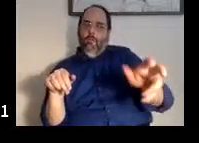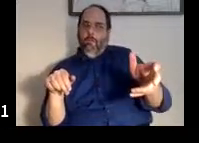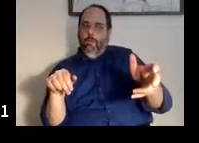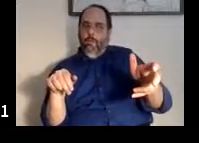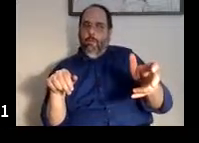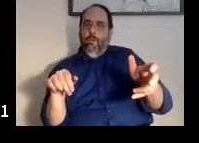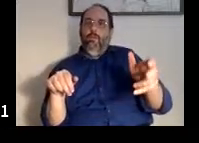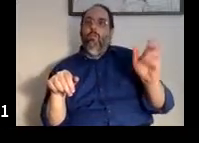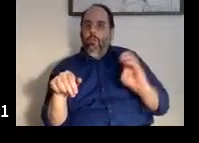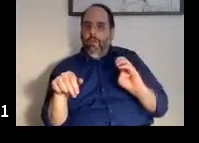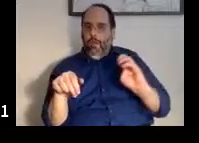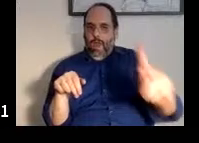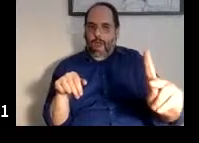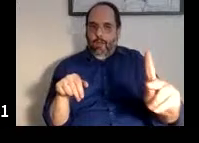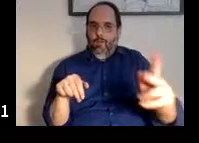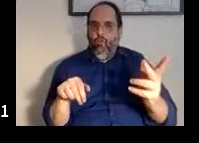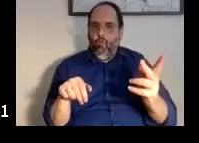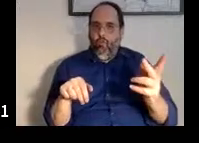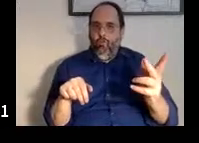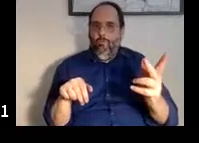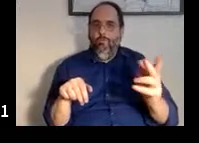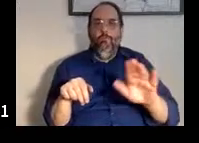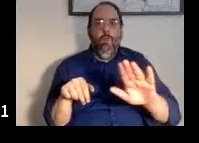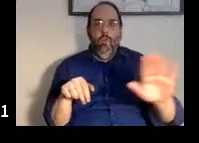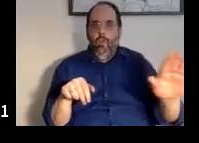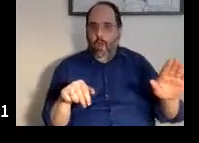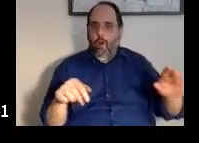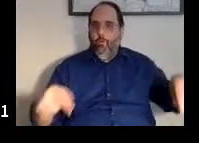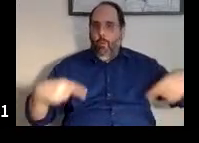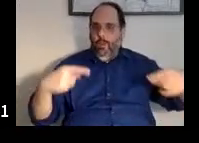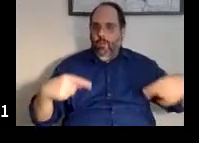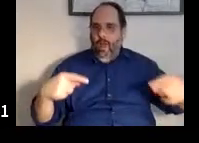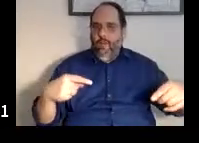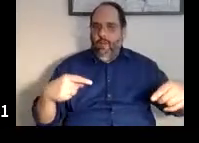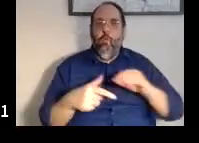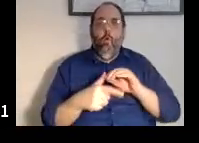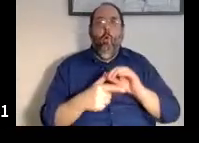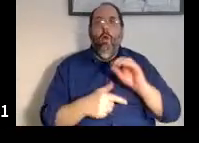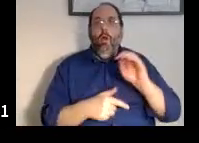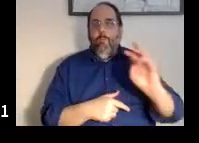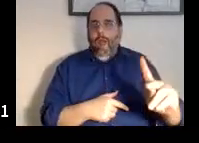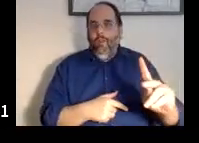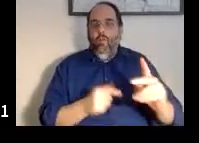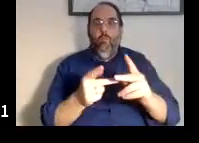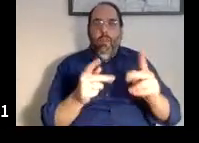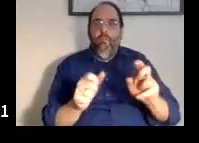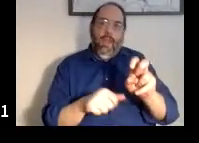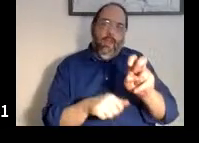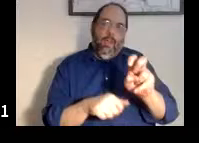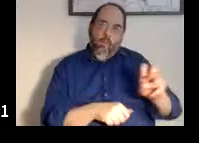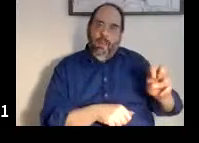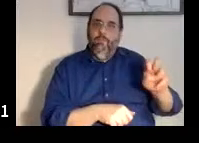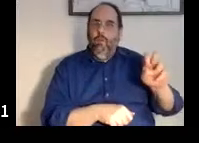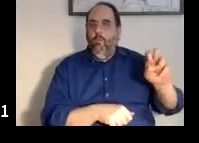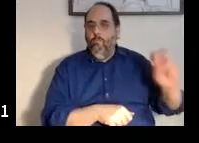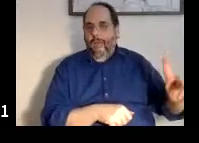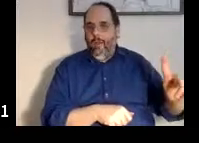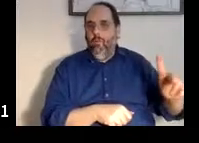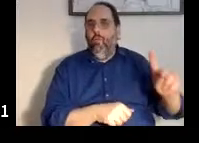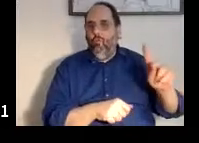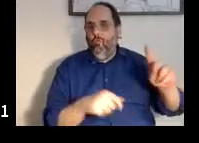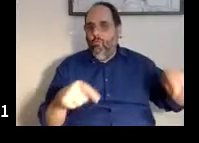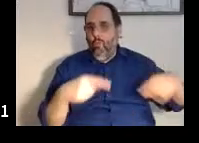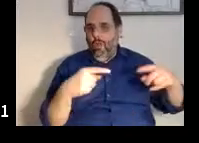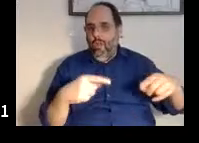to get back to their mobility device, or go back to a place where they could transfer back up